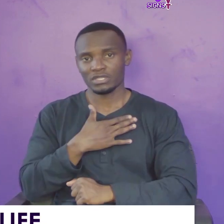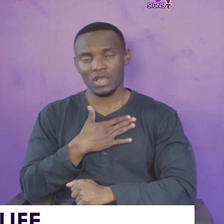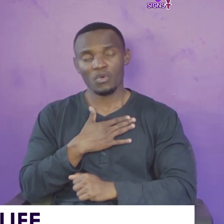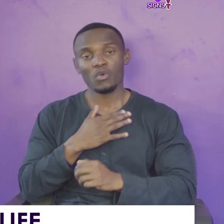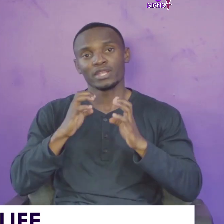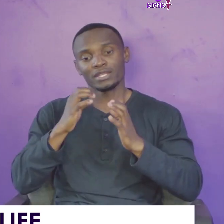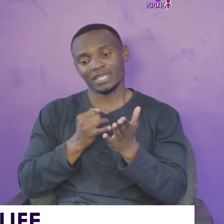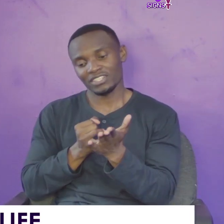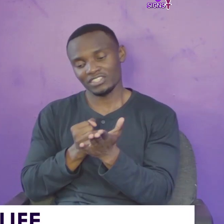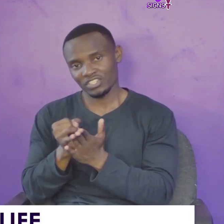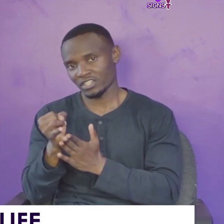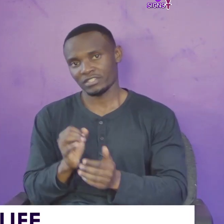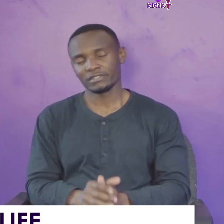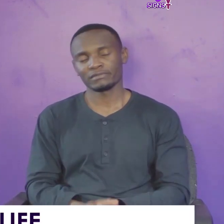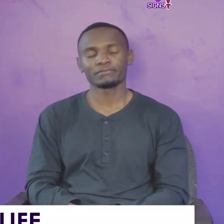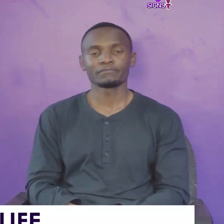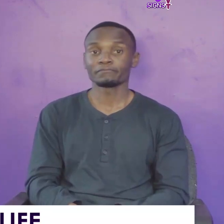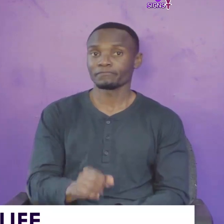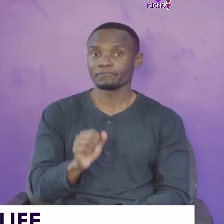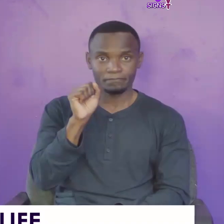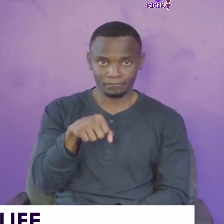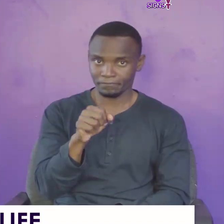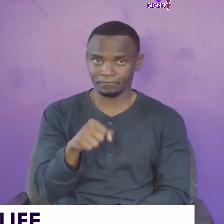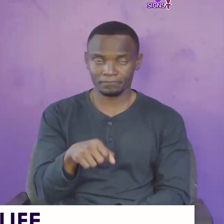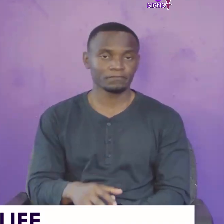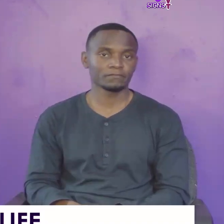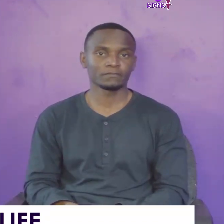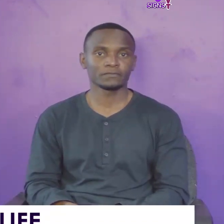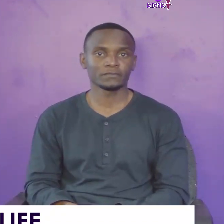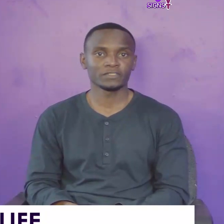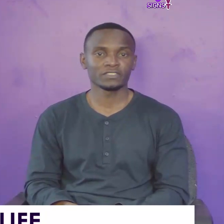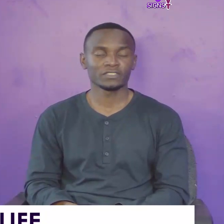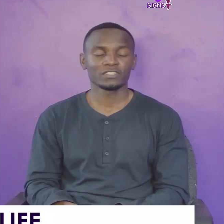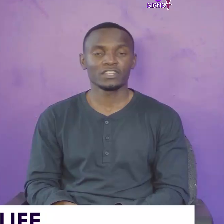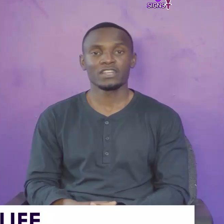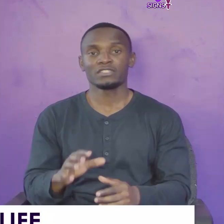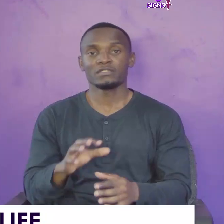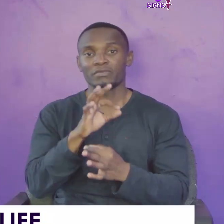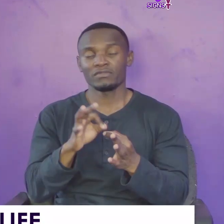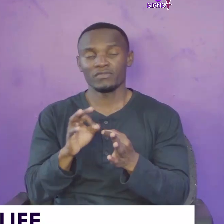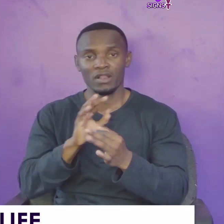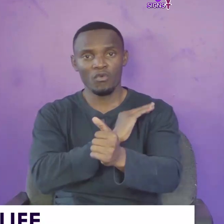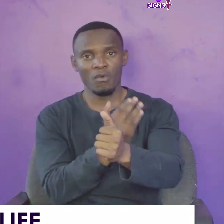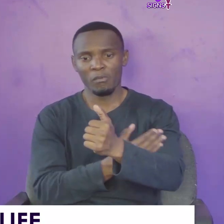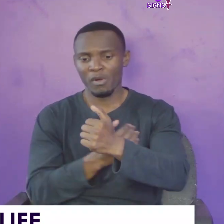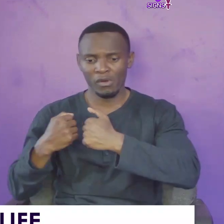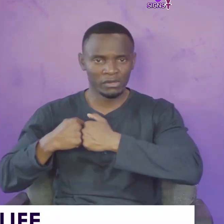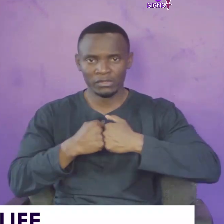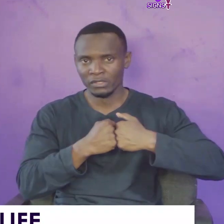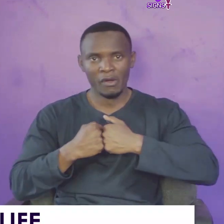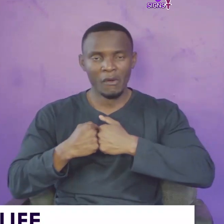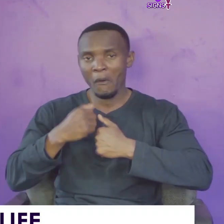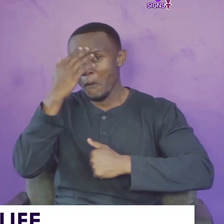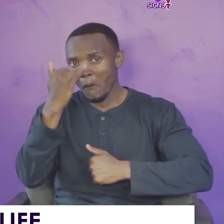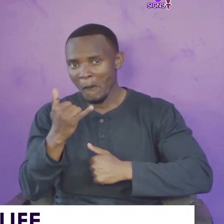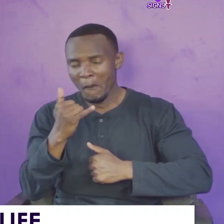Yes. Because you find, especially when you talk about power struggle, it becomes a struggle because everybody wants